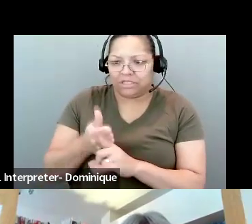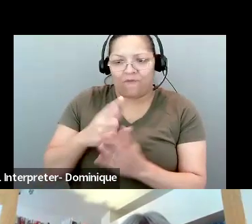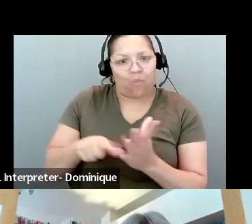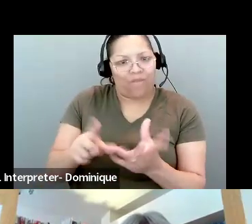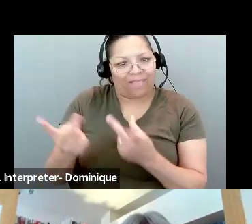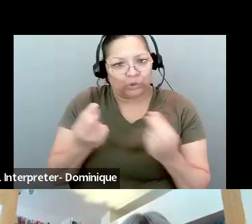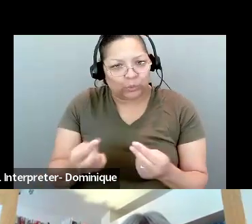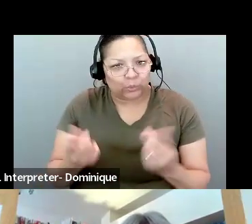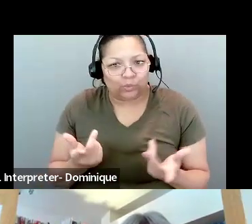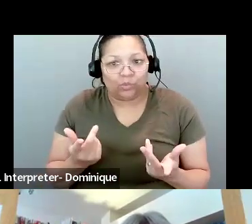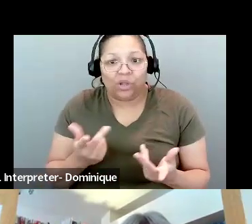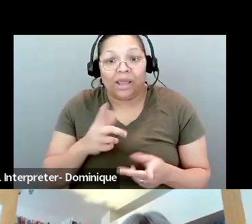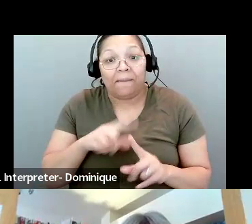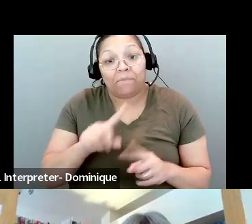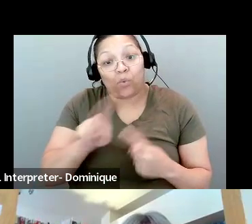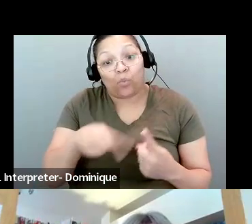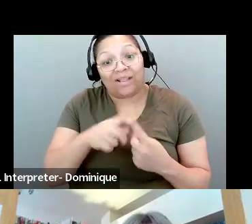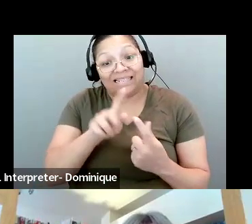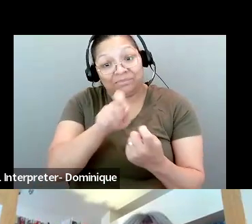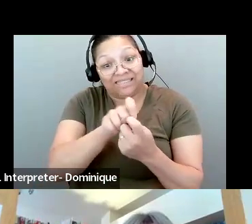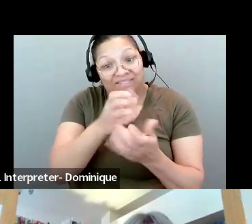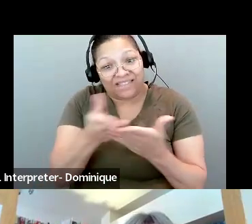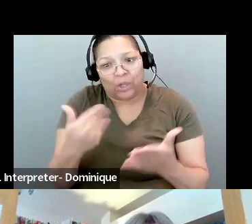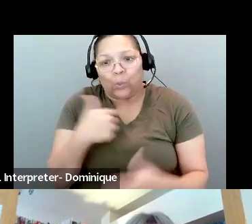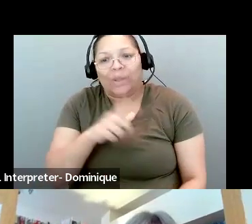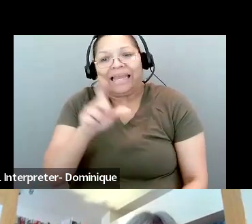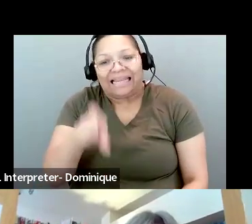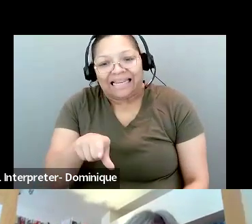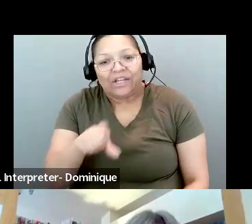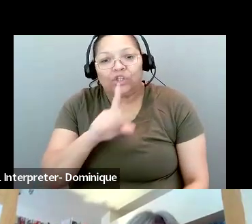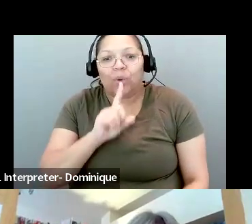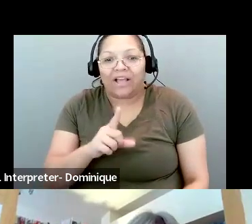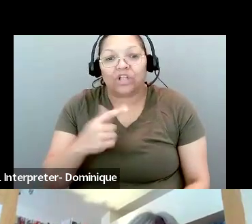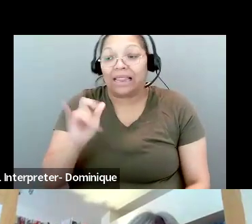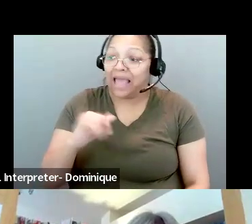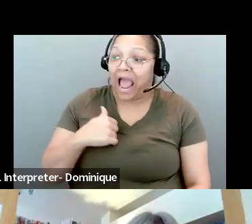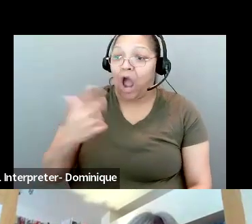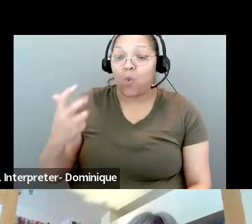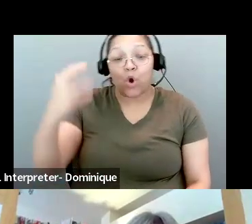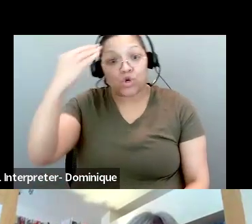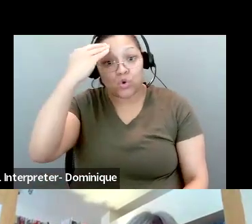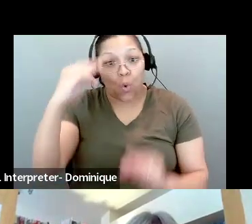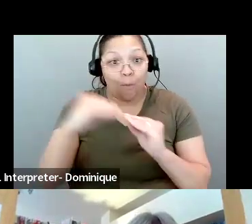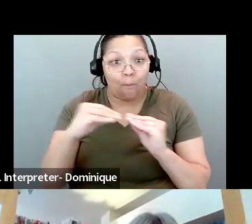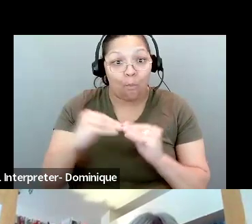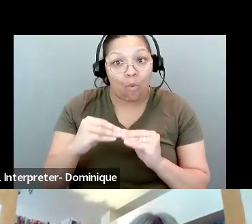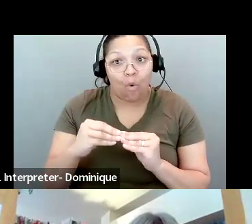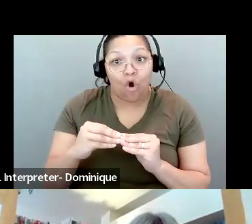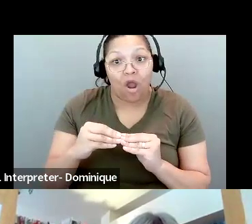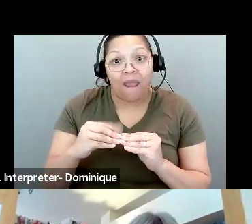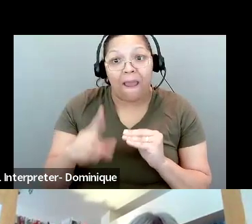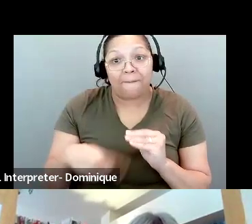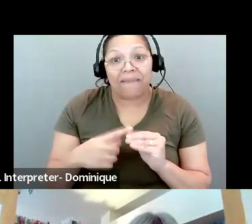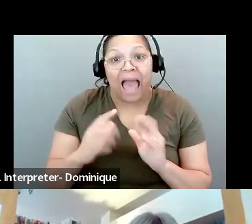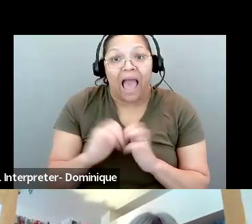But when there are specific things, we need to actually, like, I want to know more about how